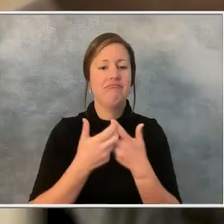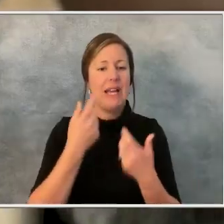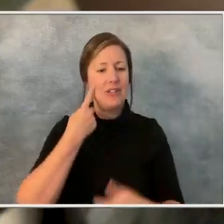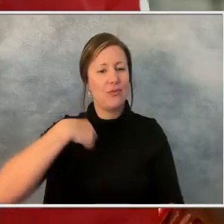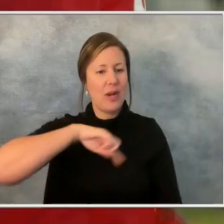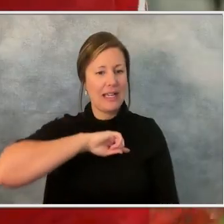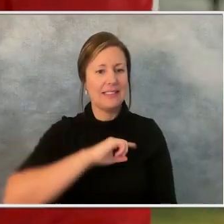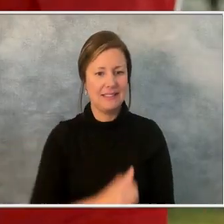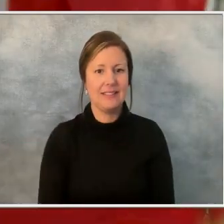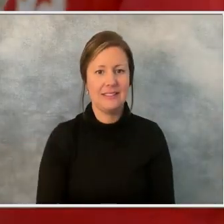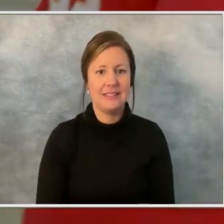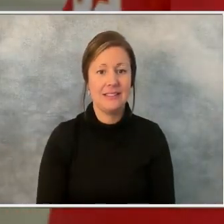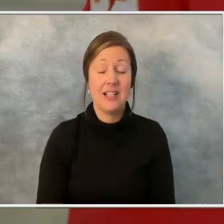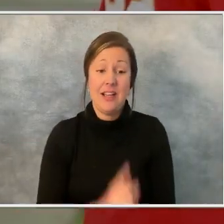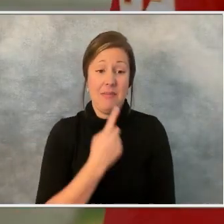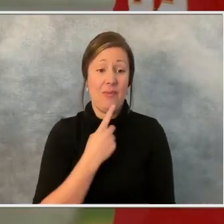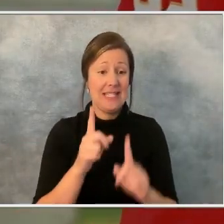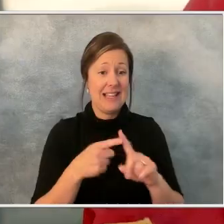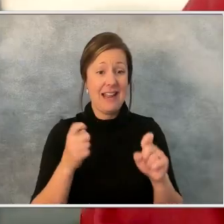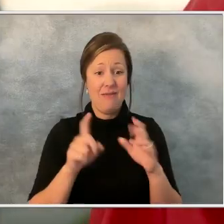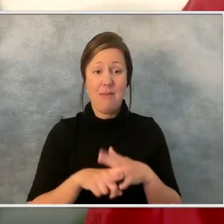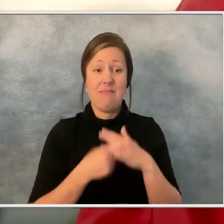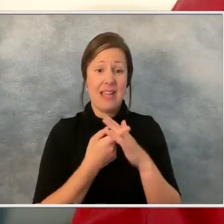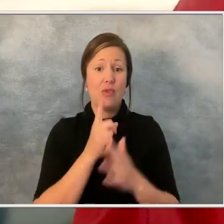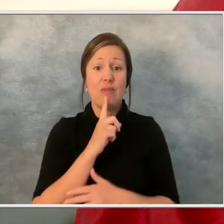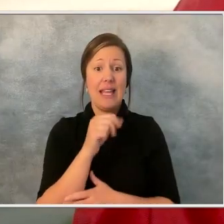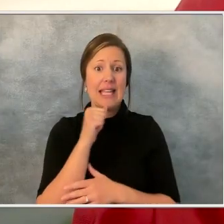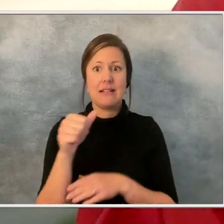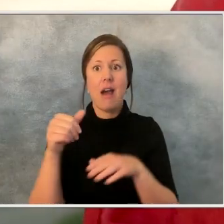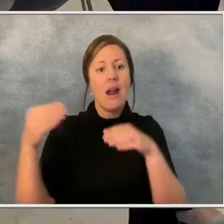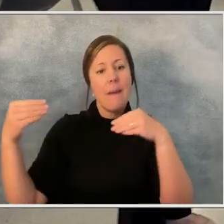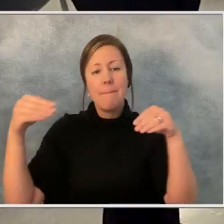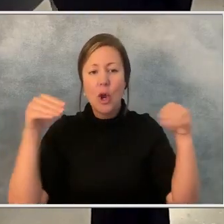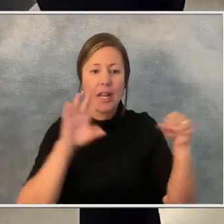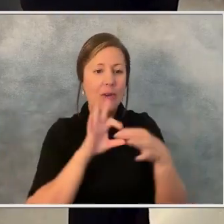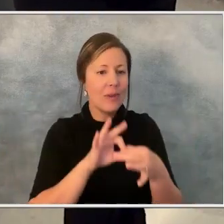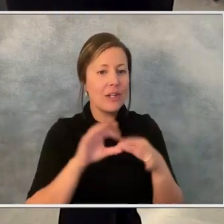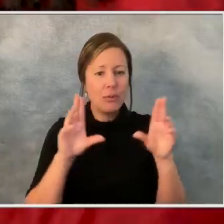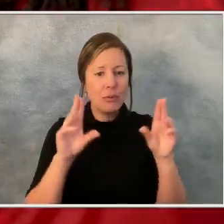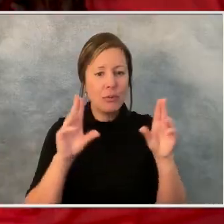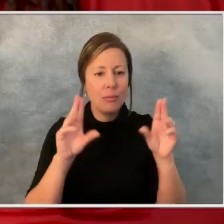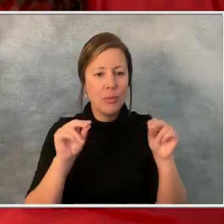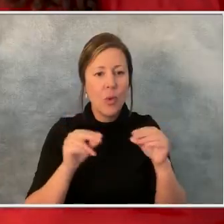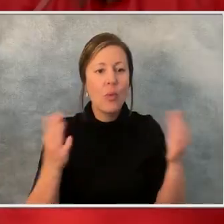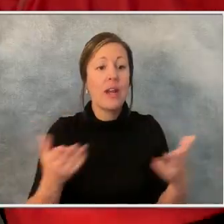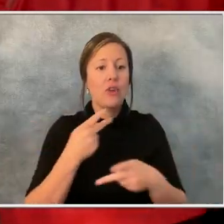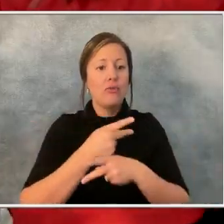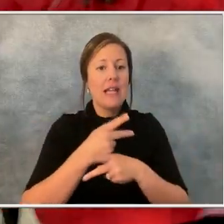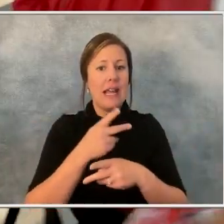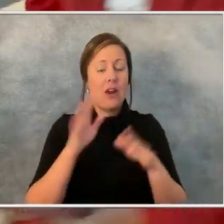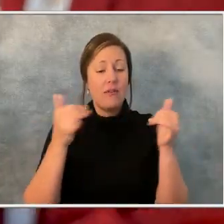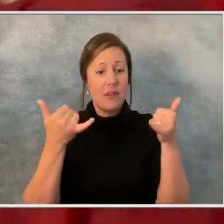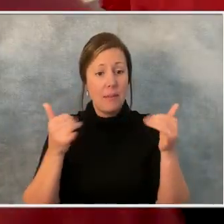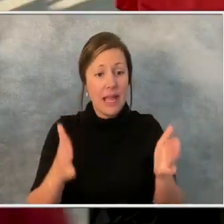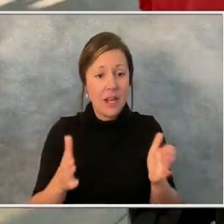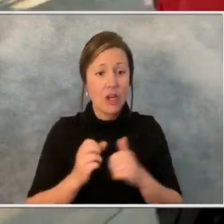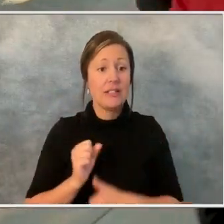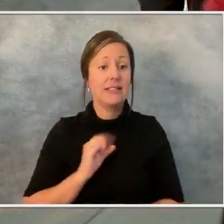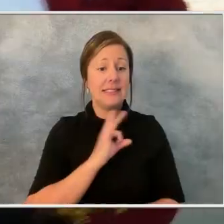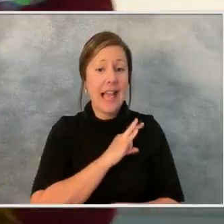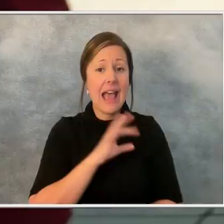We said it from the beginning, it's not a marketing relationship. We're here to take care of the players, we're here to take care of the staff, we're here to take care of the fans. Bring it